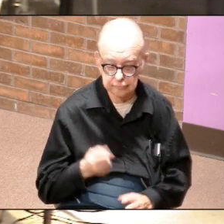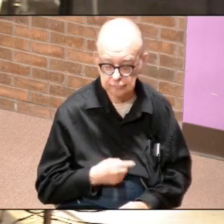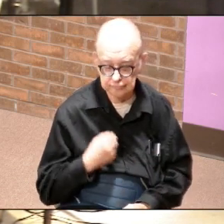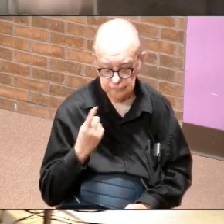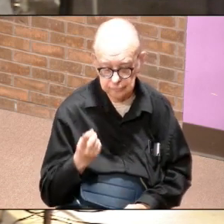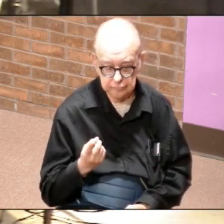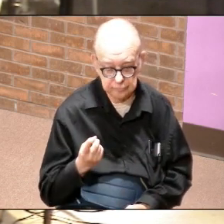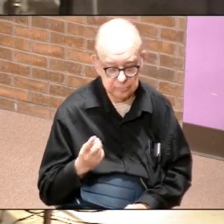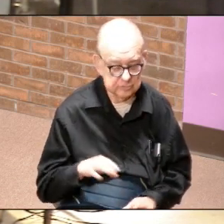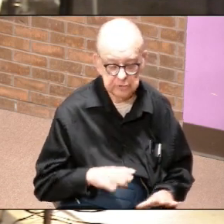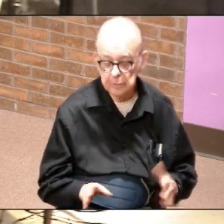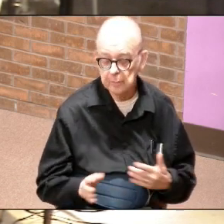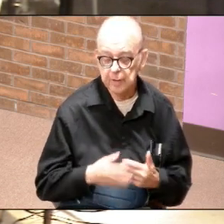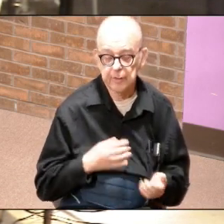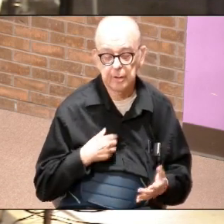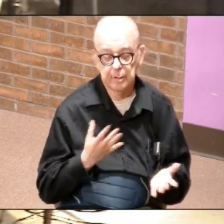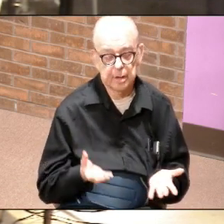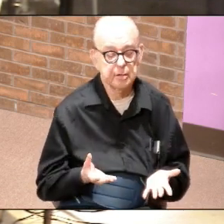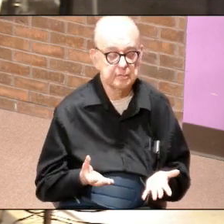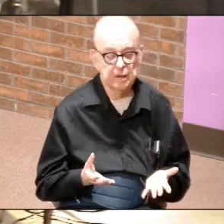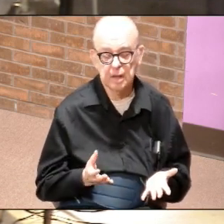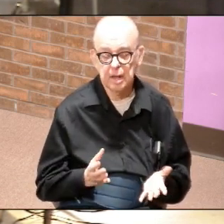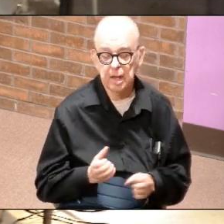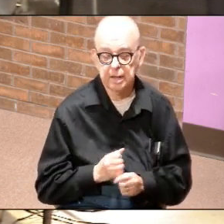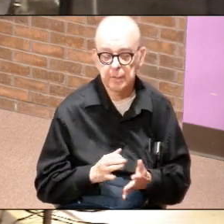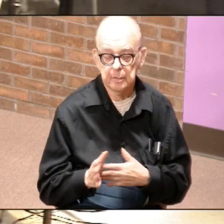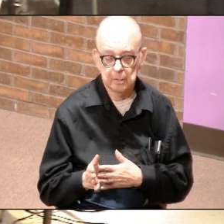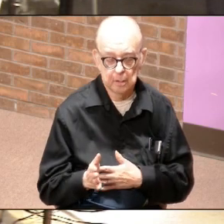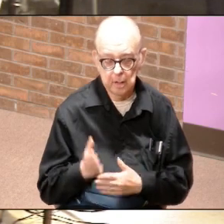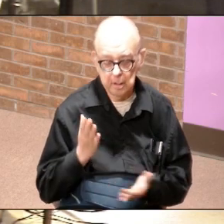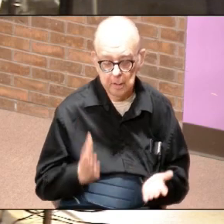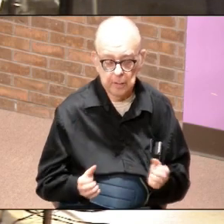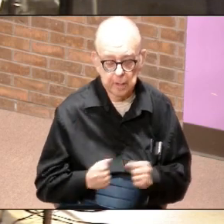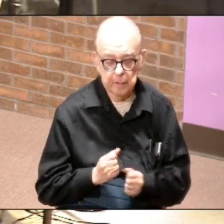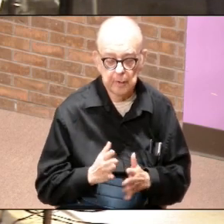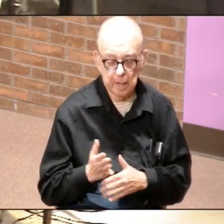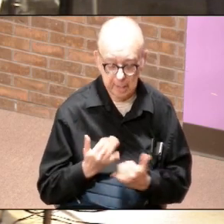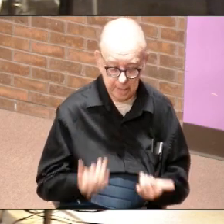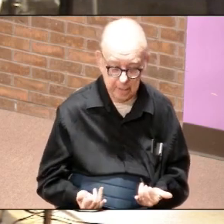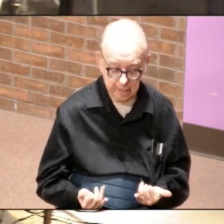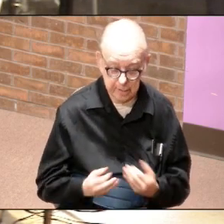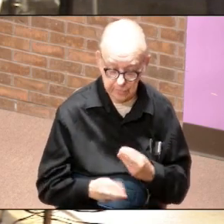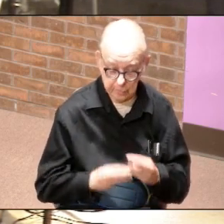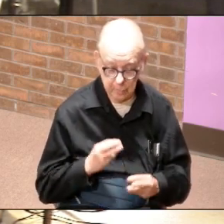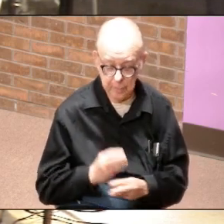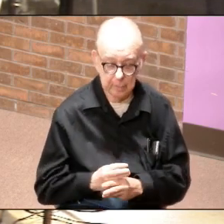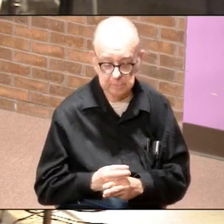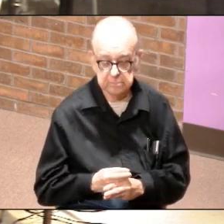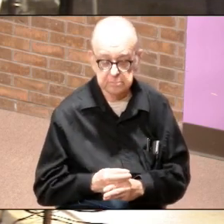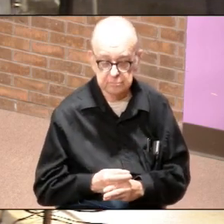no, I can just do whatever I want and get by with it. You may get by with it here in this world,